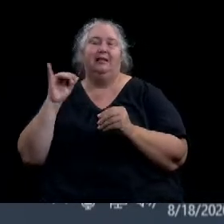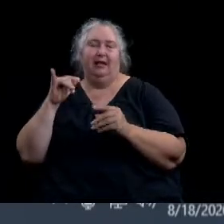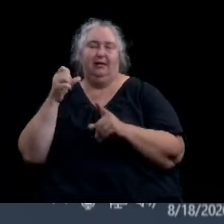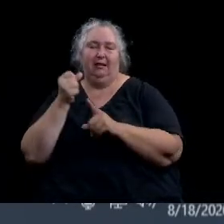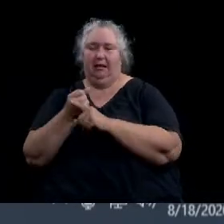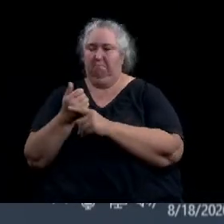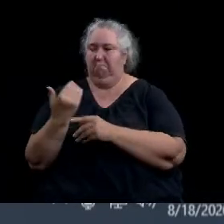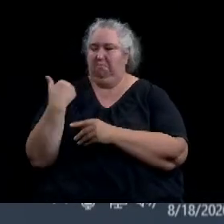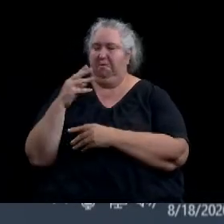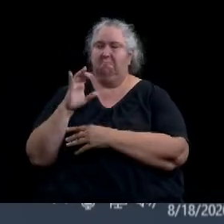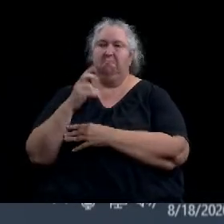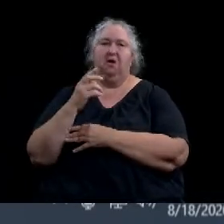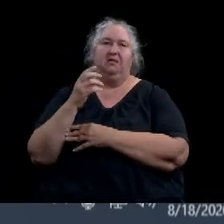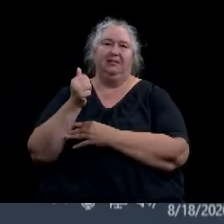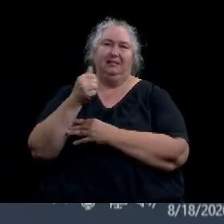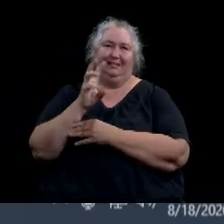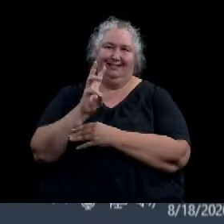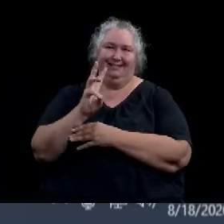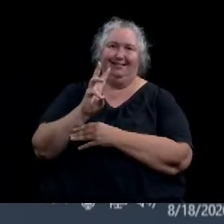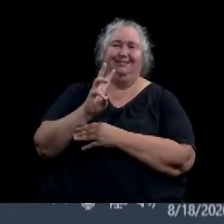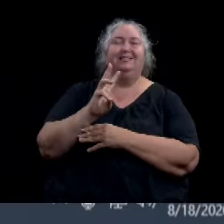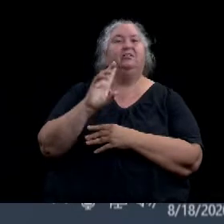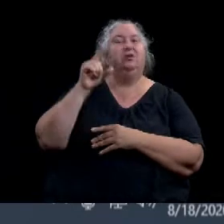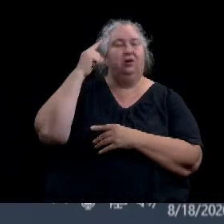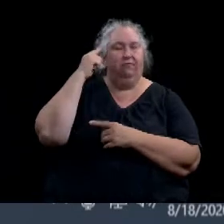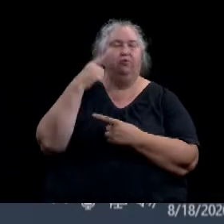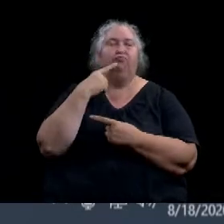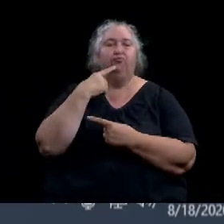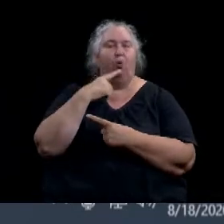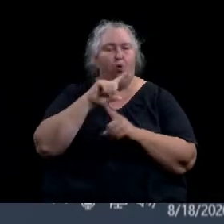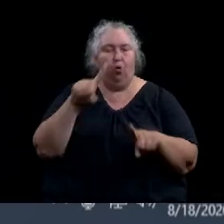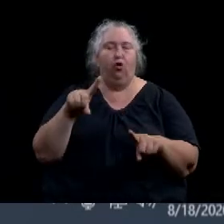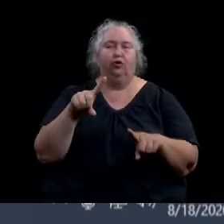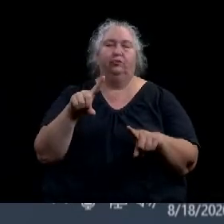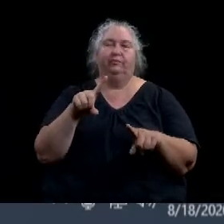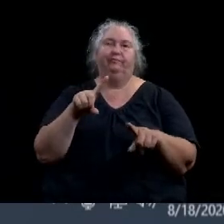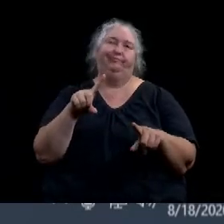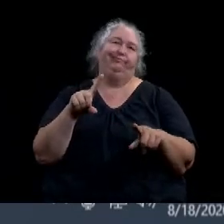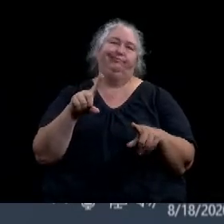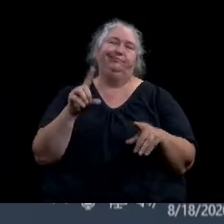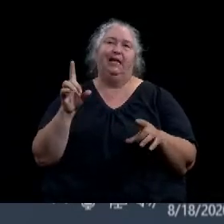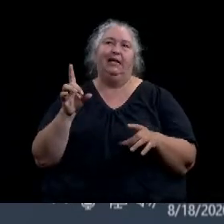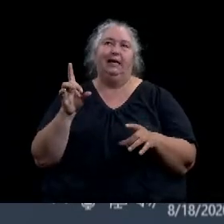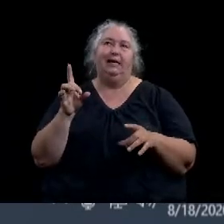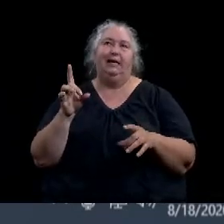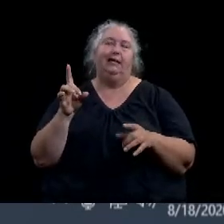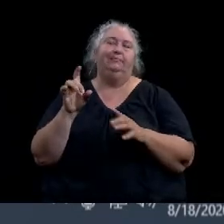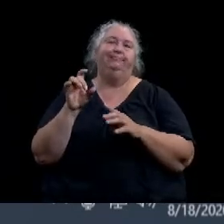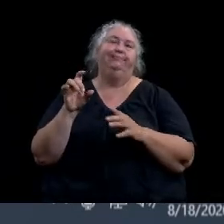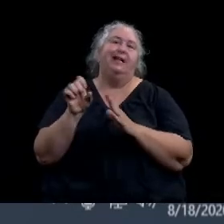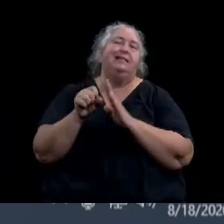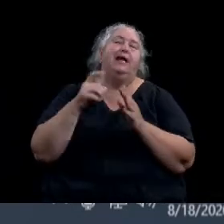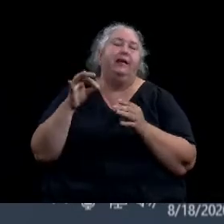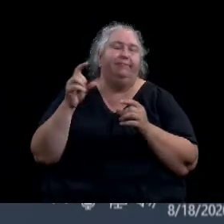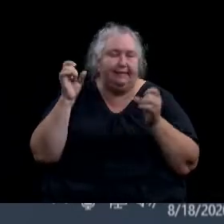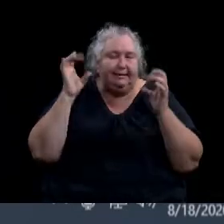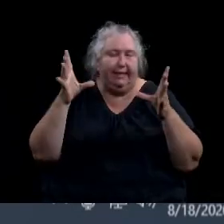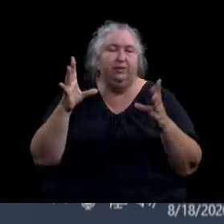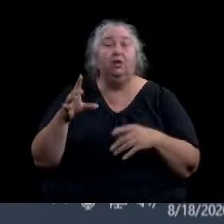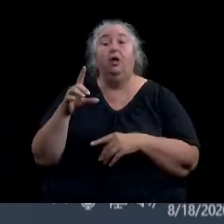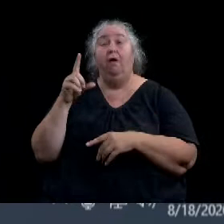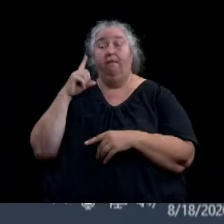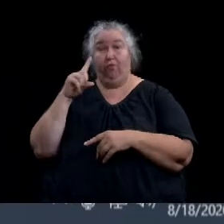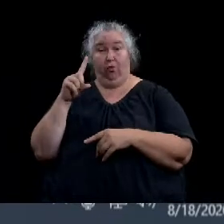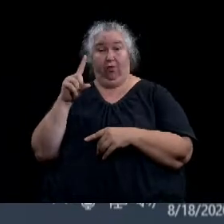further notice or until the state of disaster declaration expires. In accordance with physical distancing guidelines and while providing as much